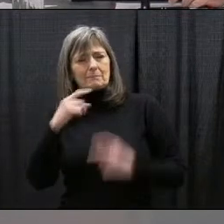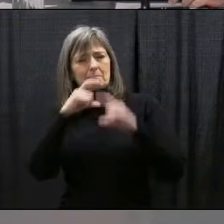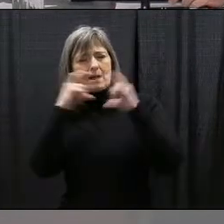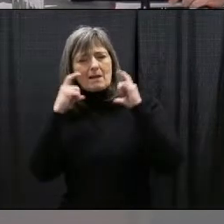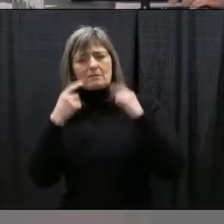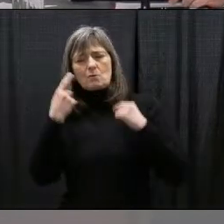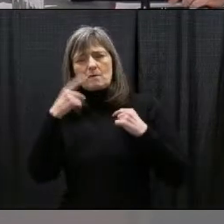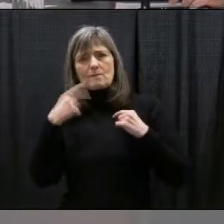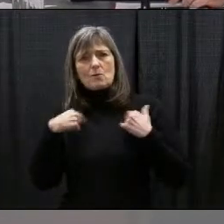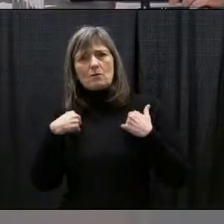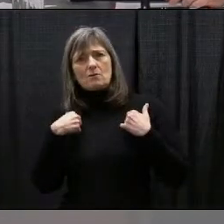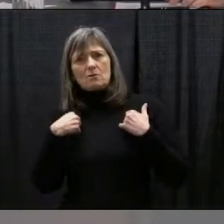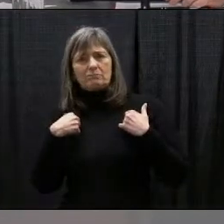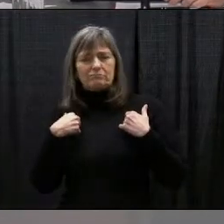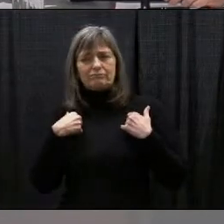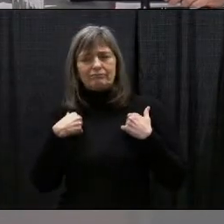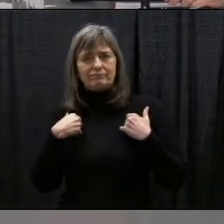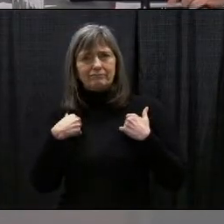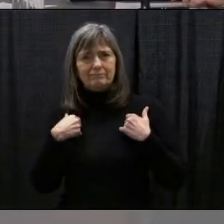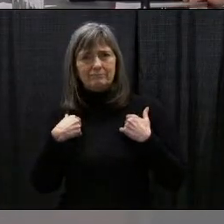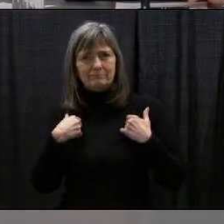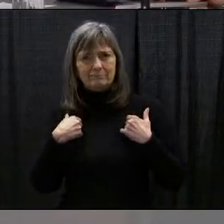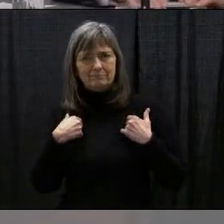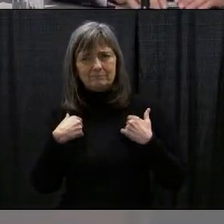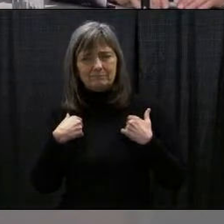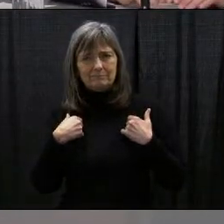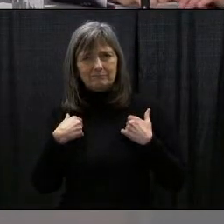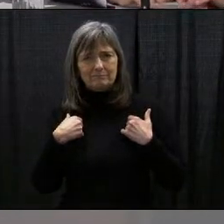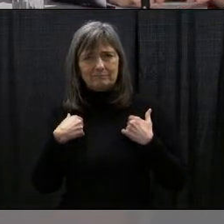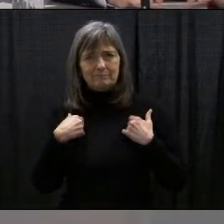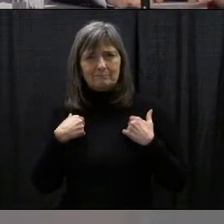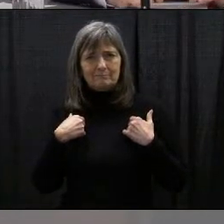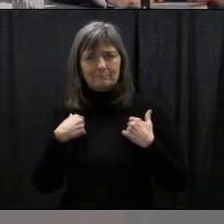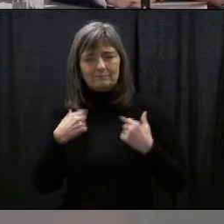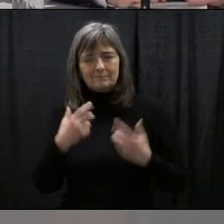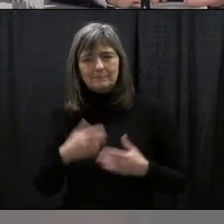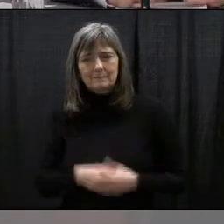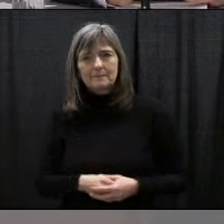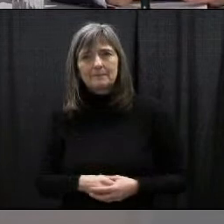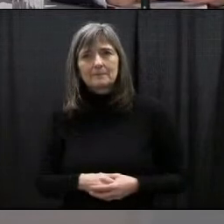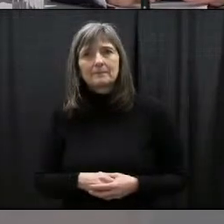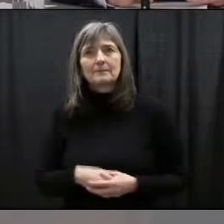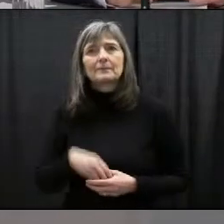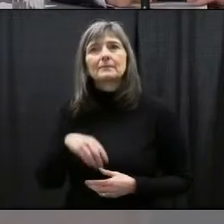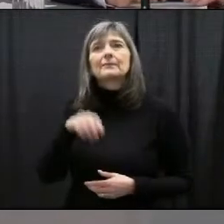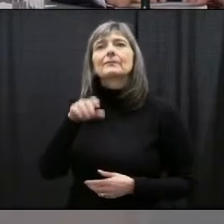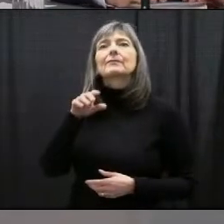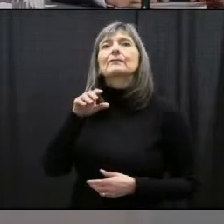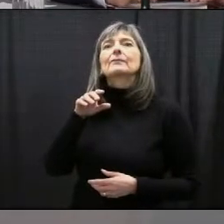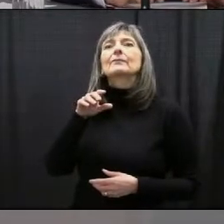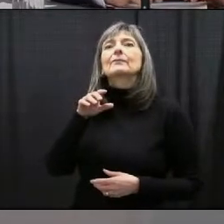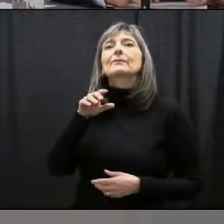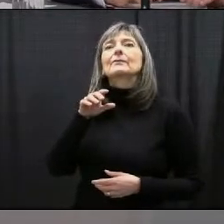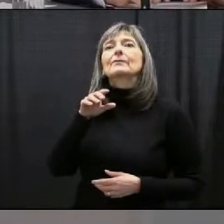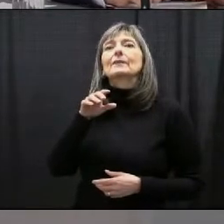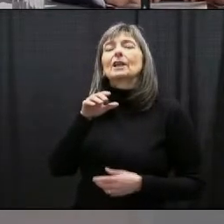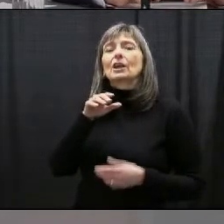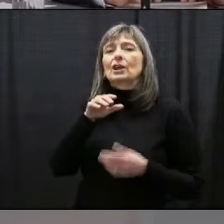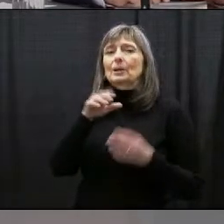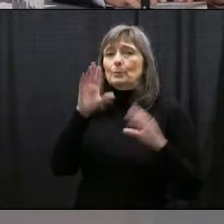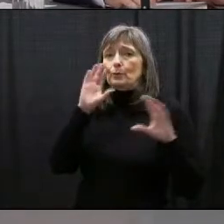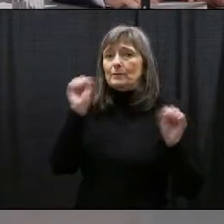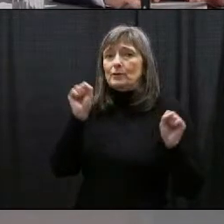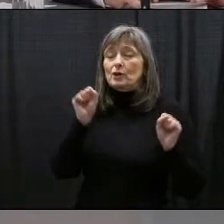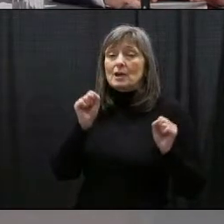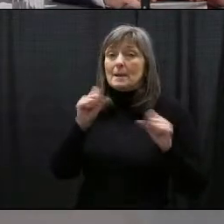people are face that for continuing to mask up and that sort of thing? Masks aren't gone on March 14th. We